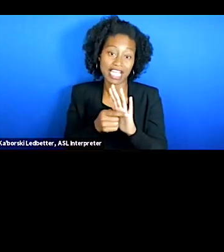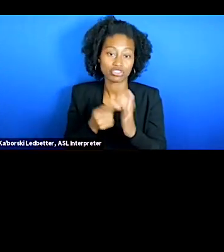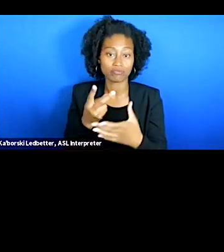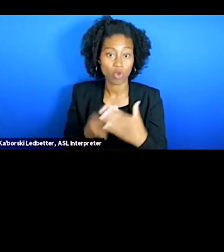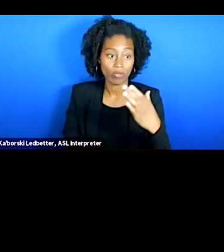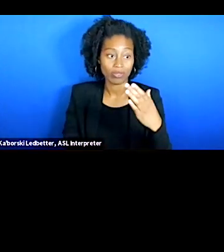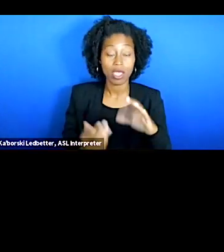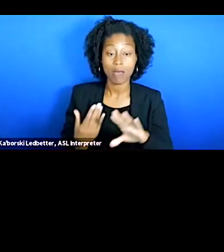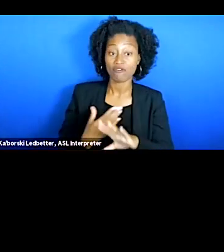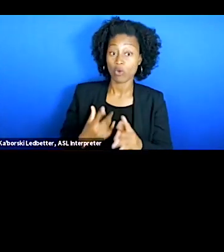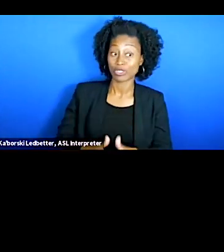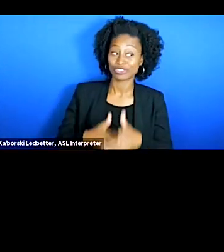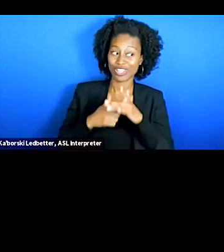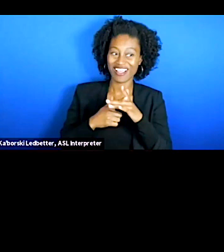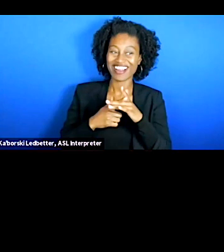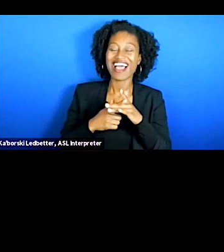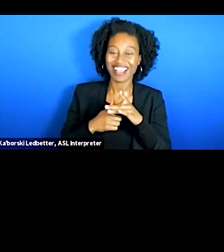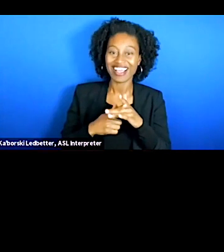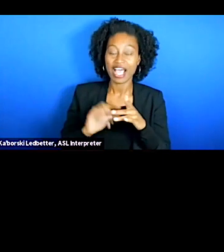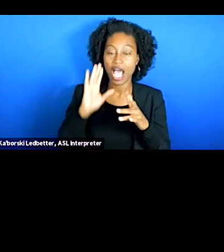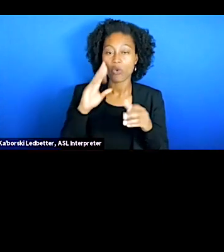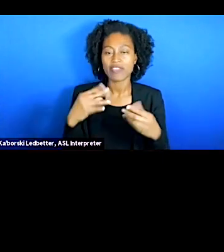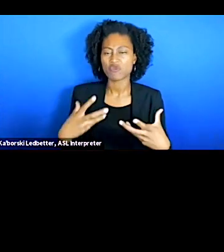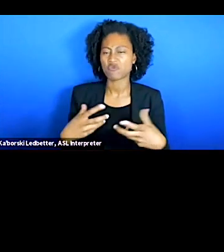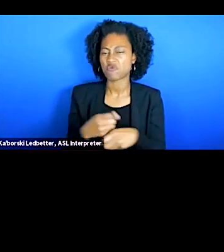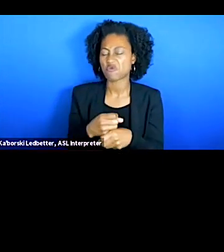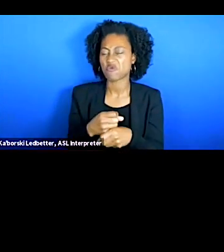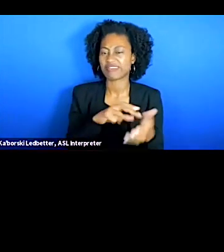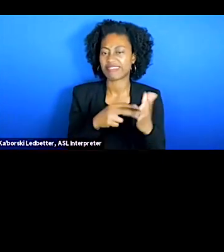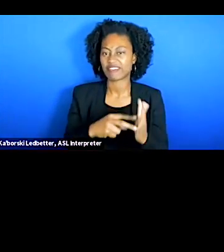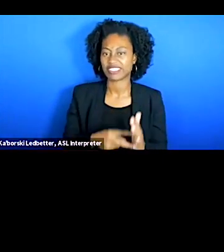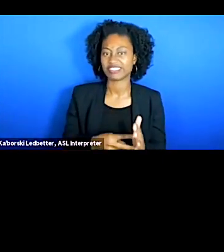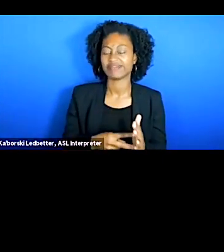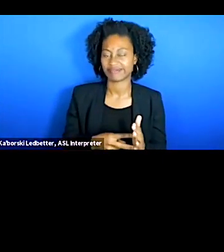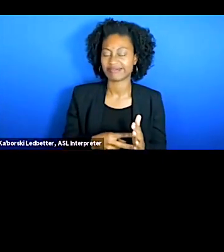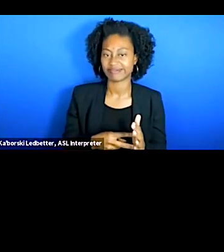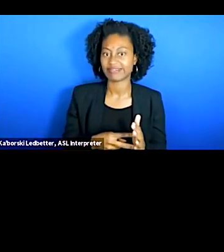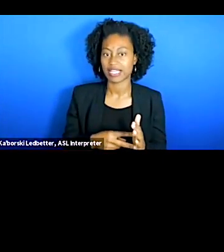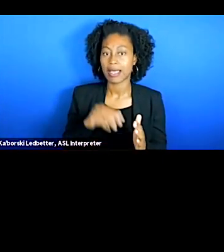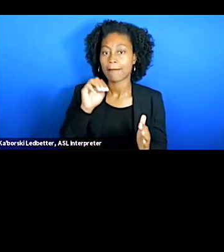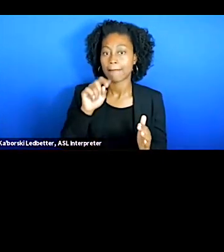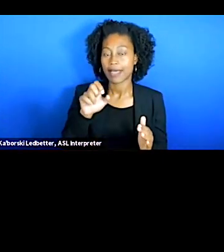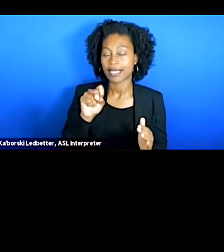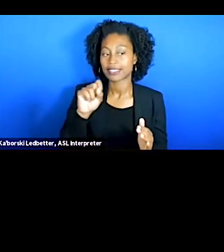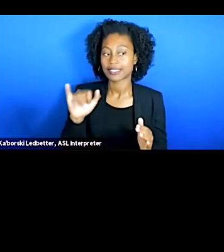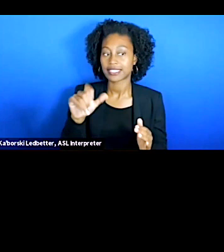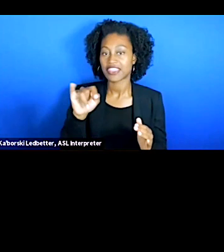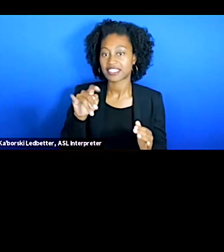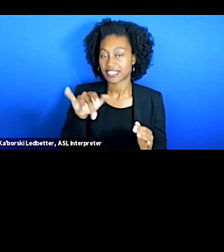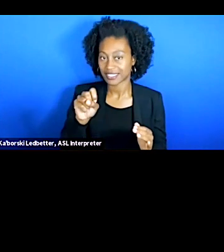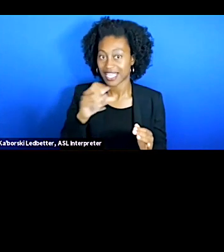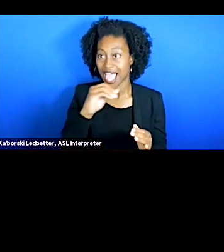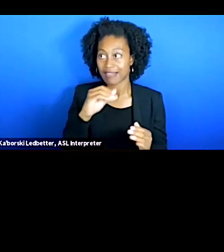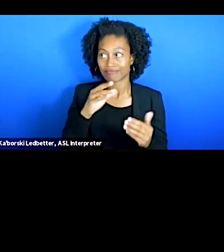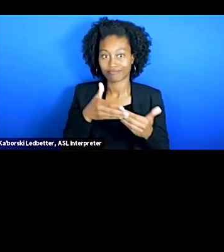mechanics of synthesis work, I will first provide brief definitions of qualitative metasynthesis and its counterparts,